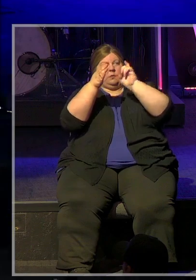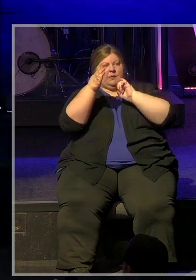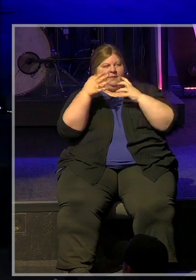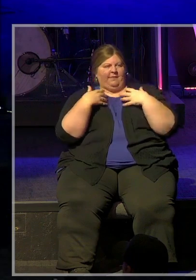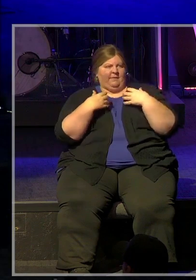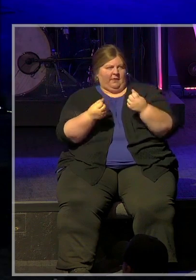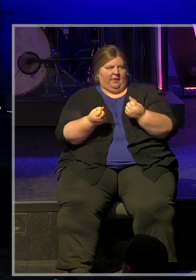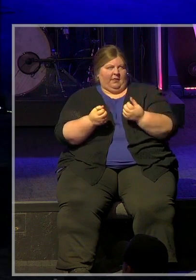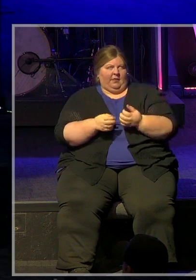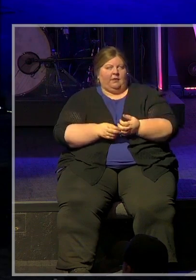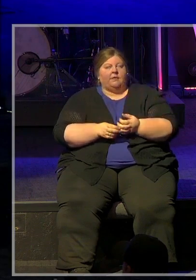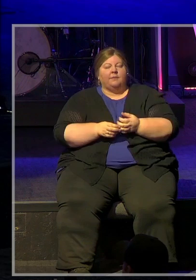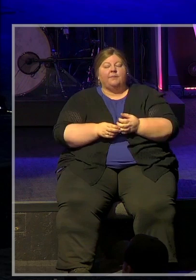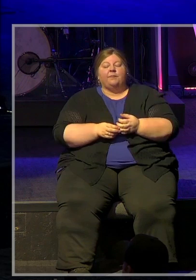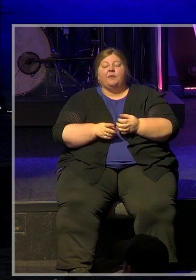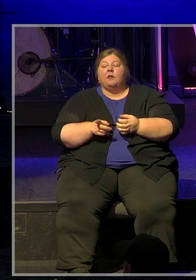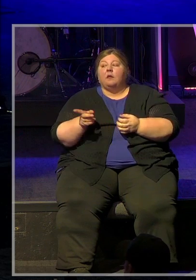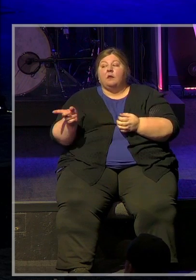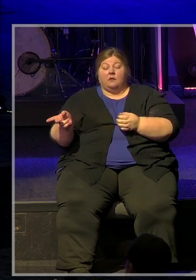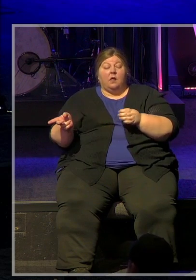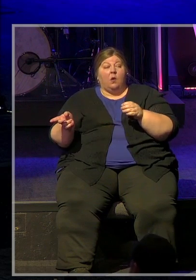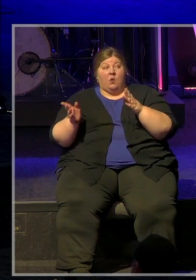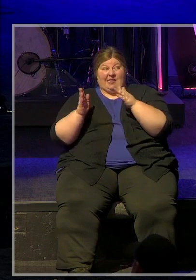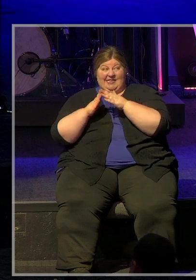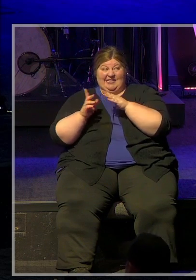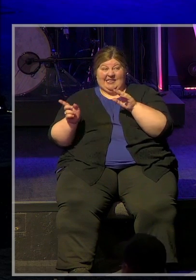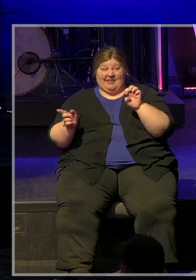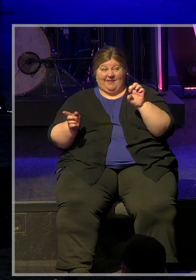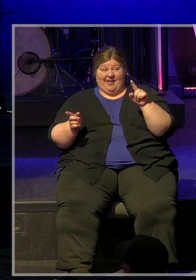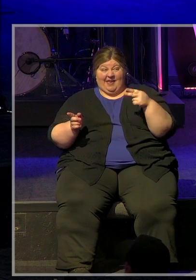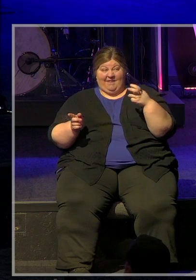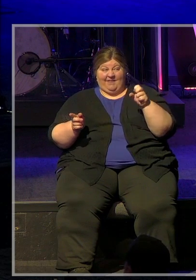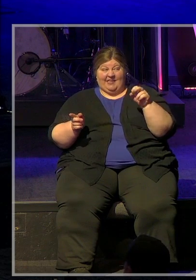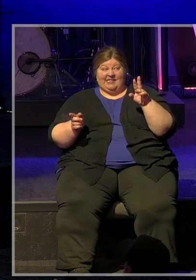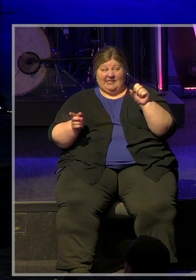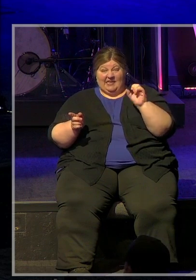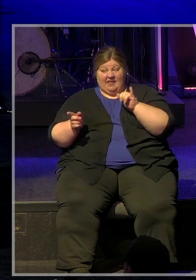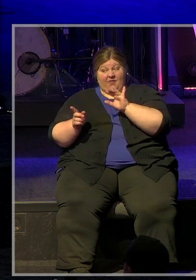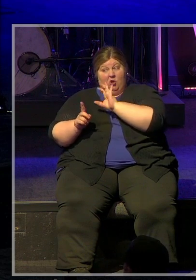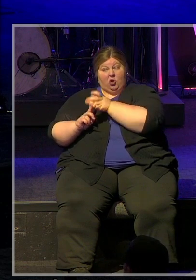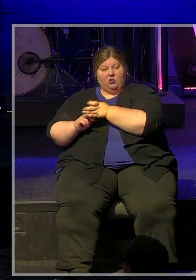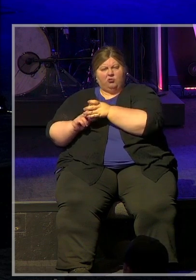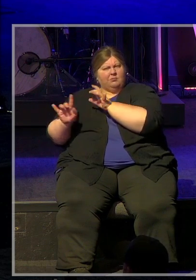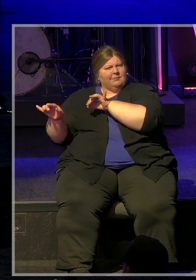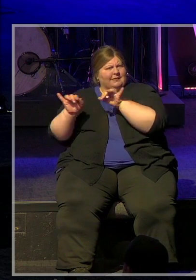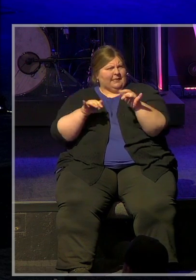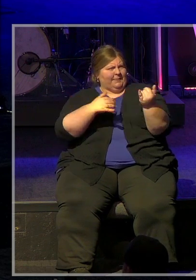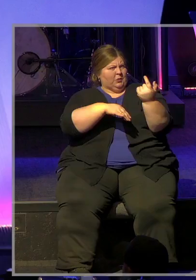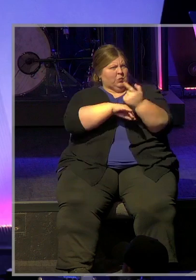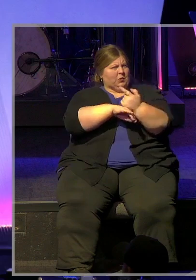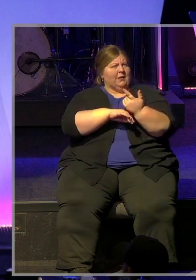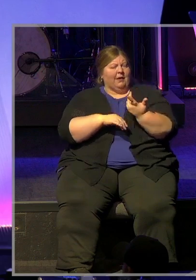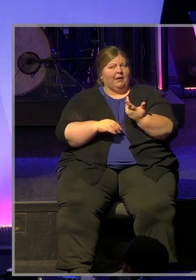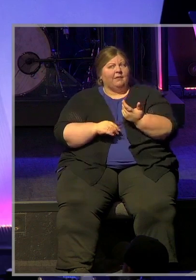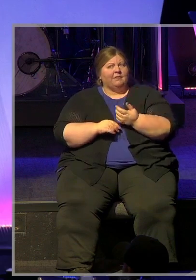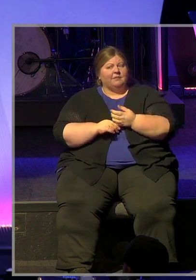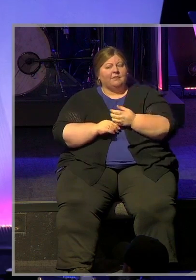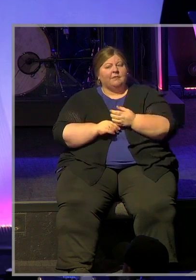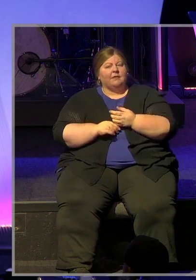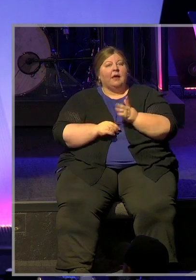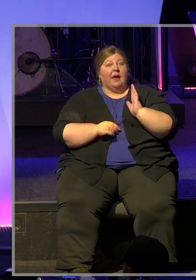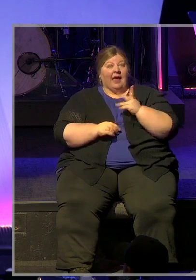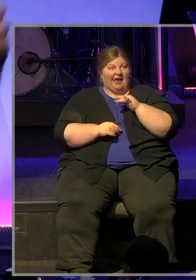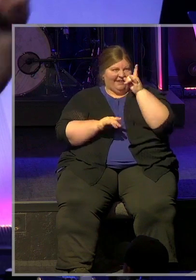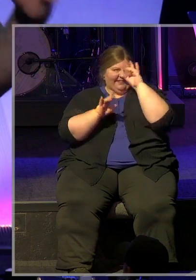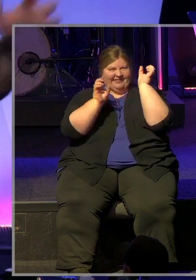culture that existed in Ephesus is just like the culture today. Just as much as people today head into marriage with those type of